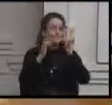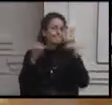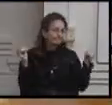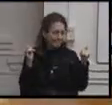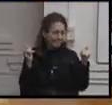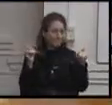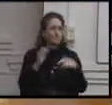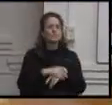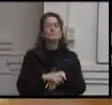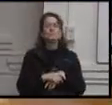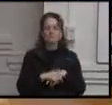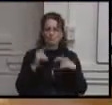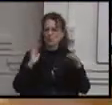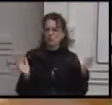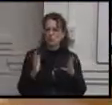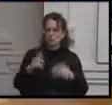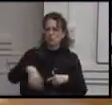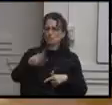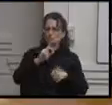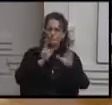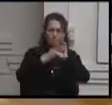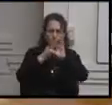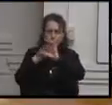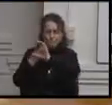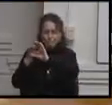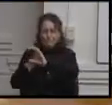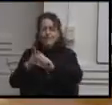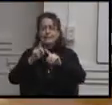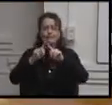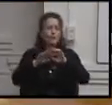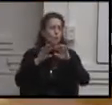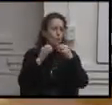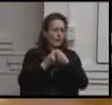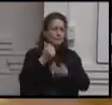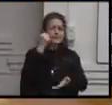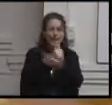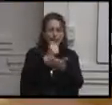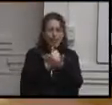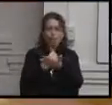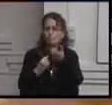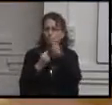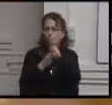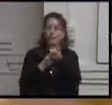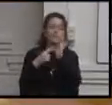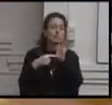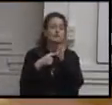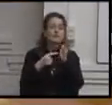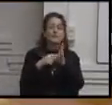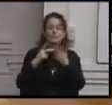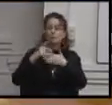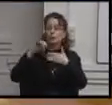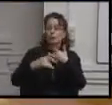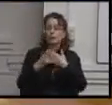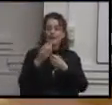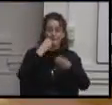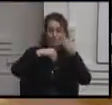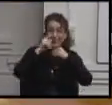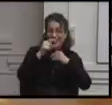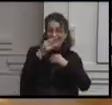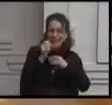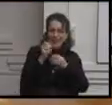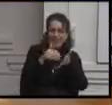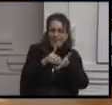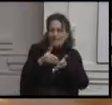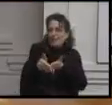support local organizations. Project Feed the Thousands and the Christmas stocking are certainly two